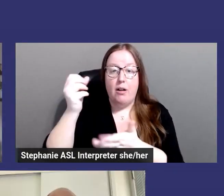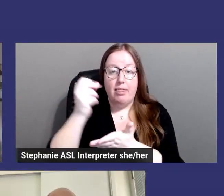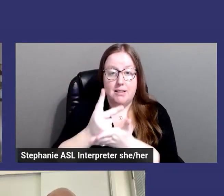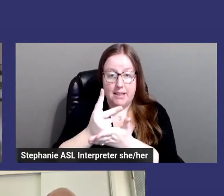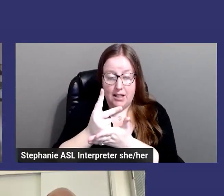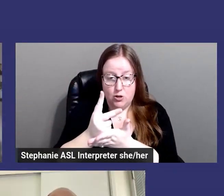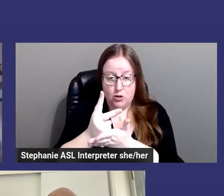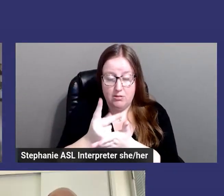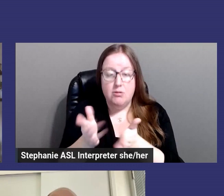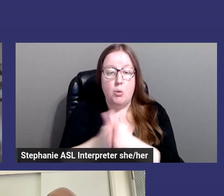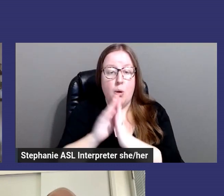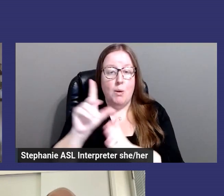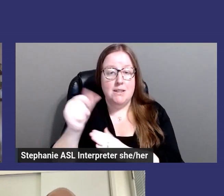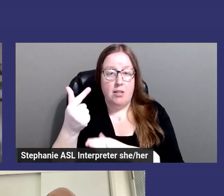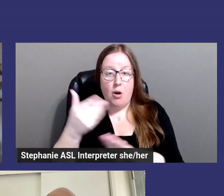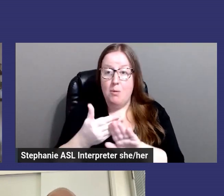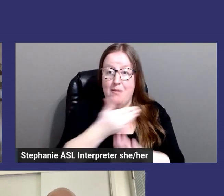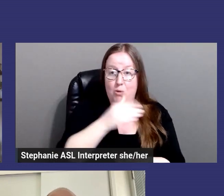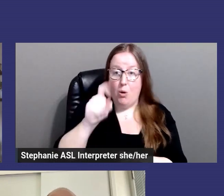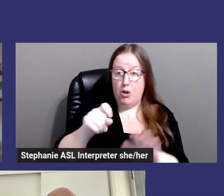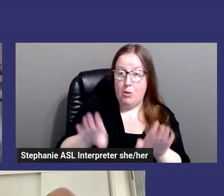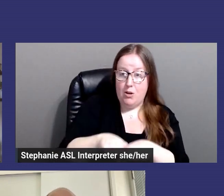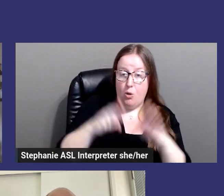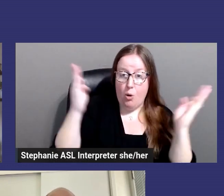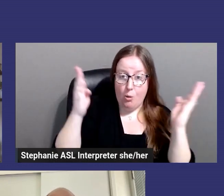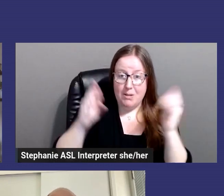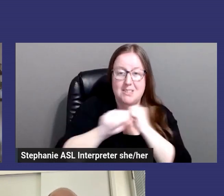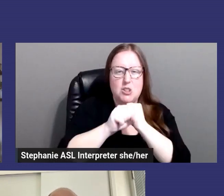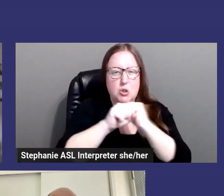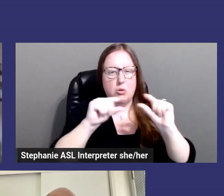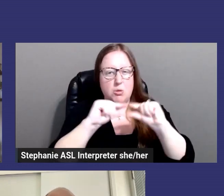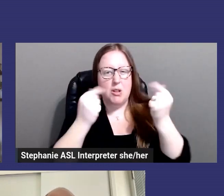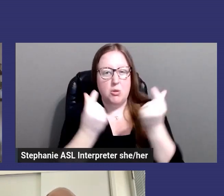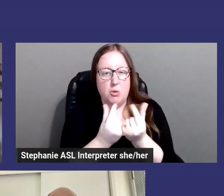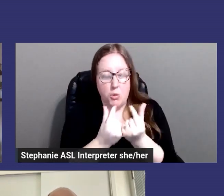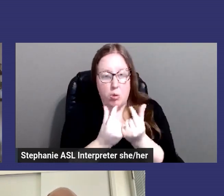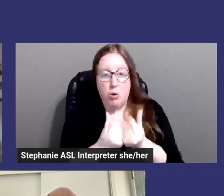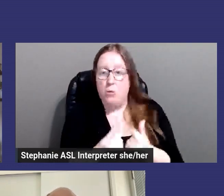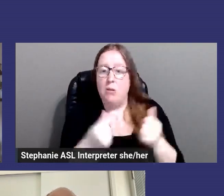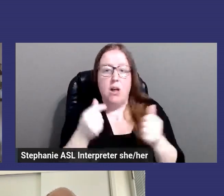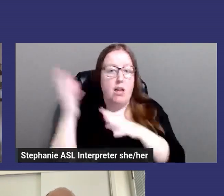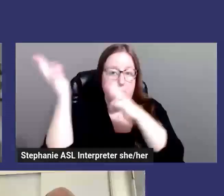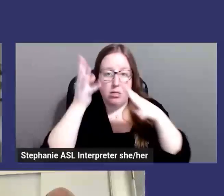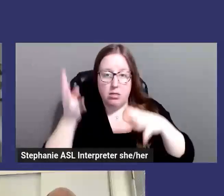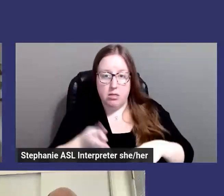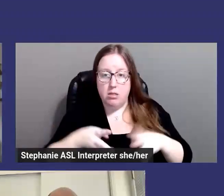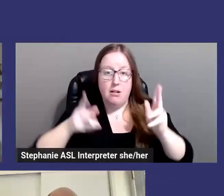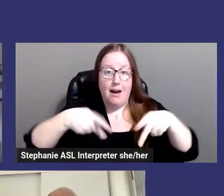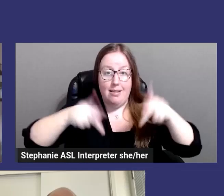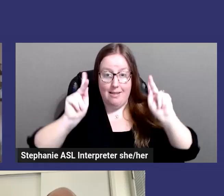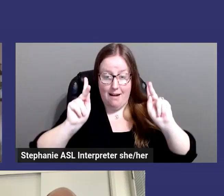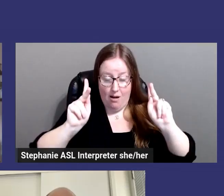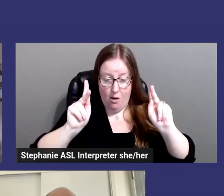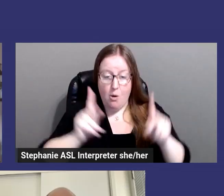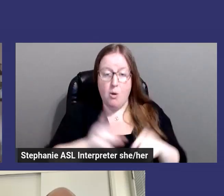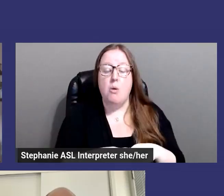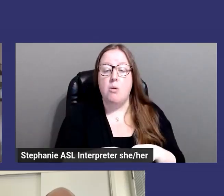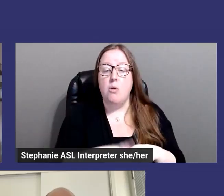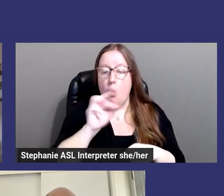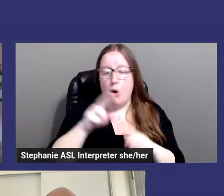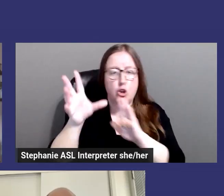level. Before, you had to open up a security group or a NACL, and then all the flows were allowed through, or you chose